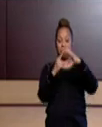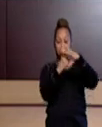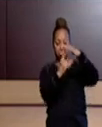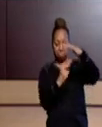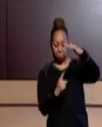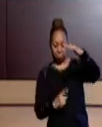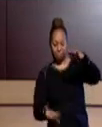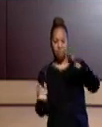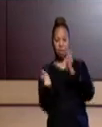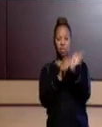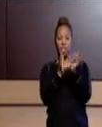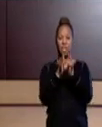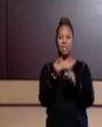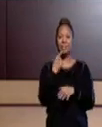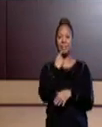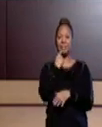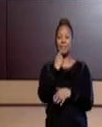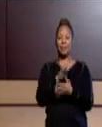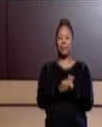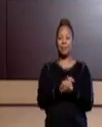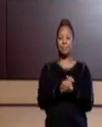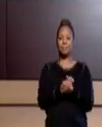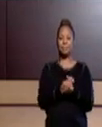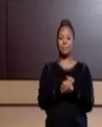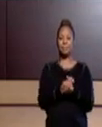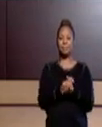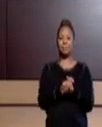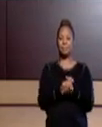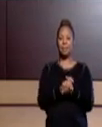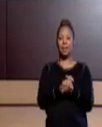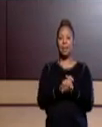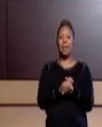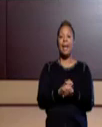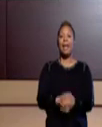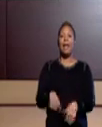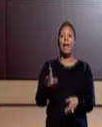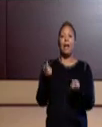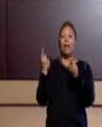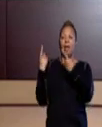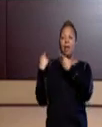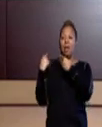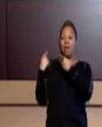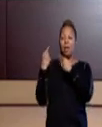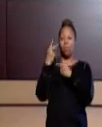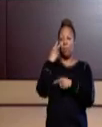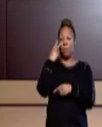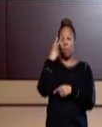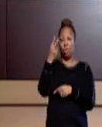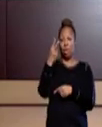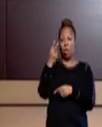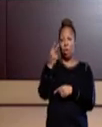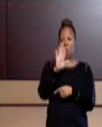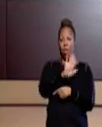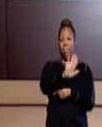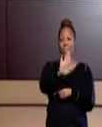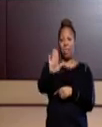a Jesus, and look what Jesus says. And the Lord says, and the Bible says, and when he saw